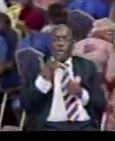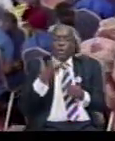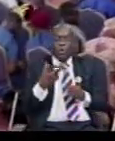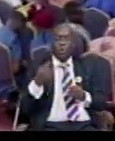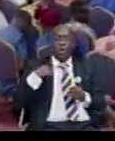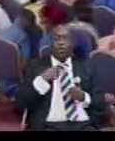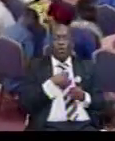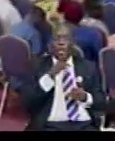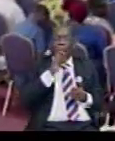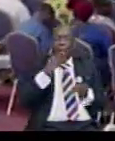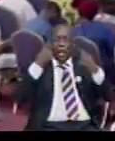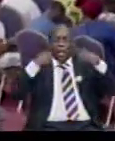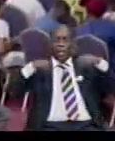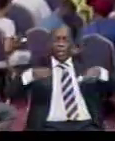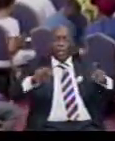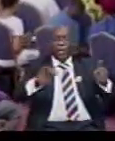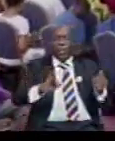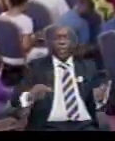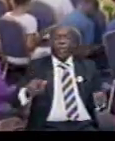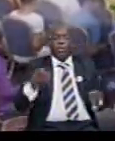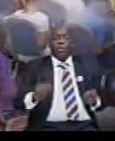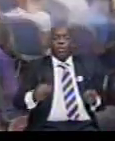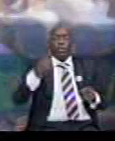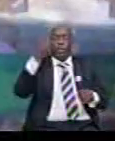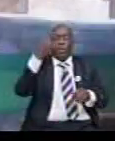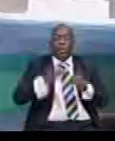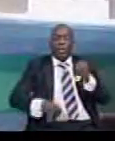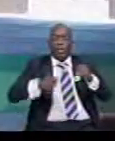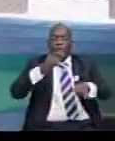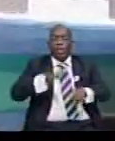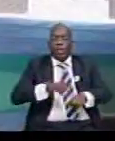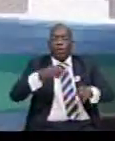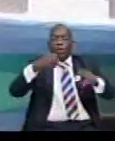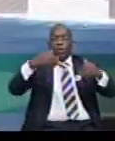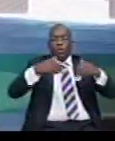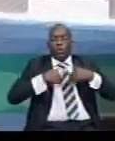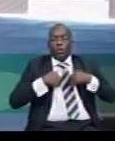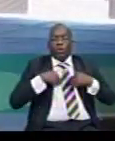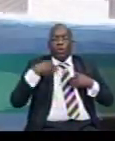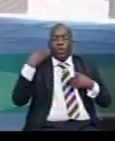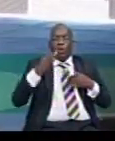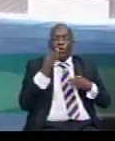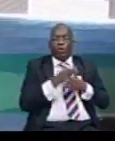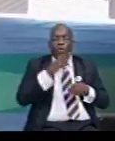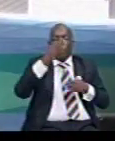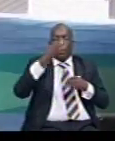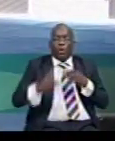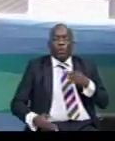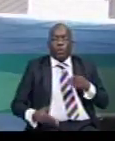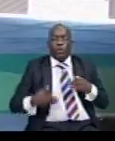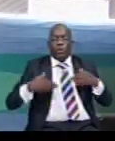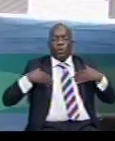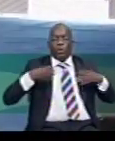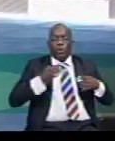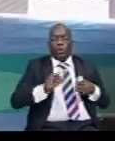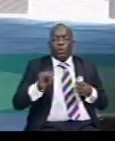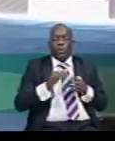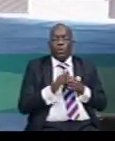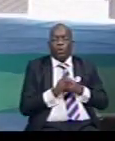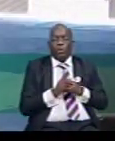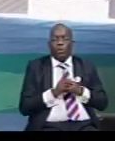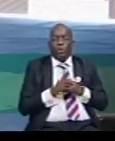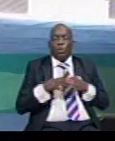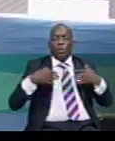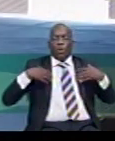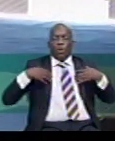the end time possession of holistic healing.